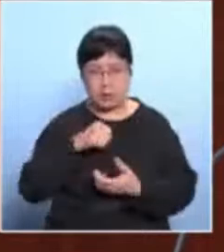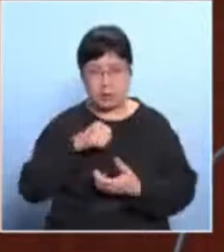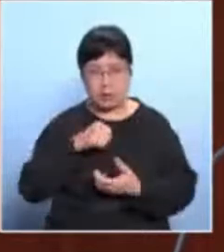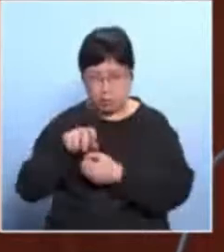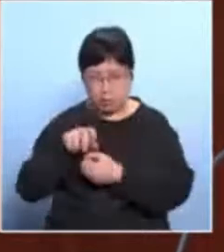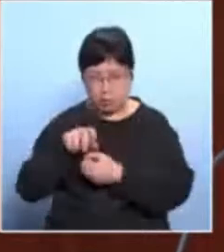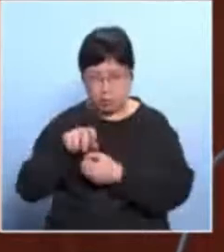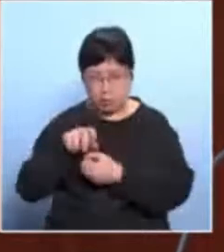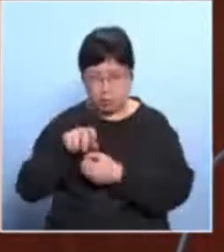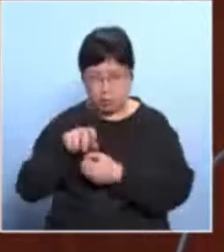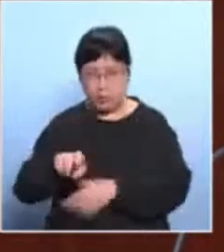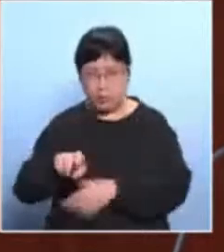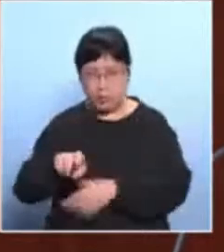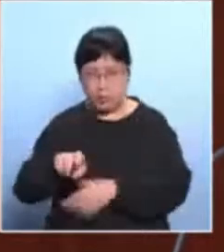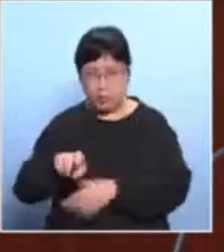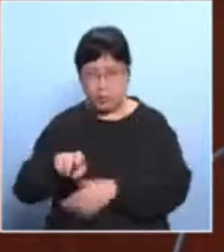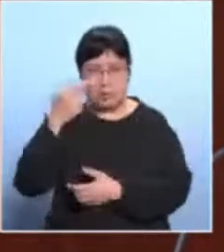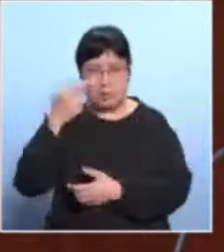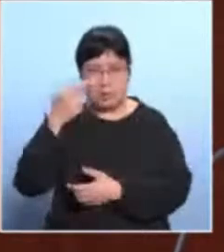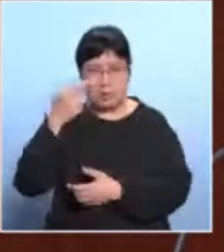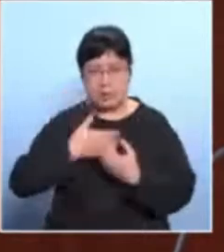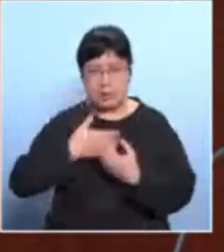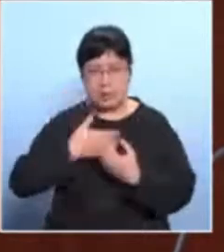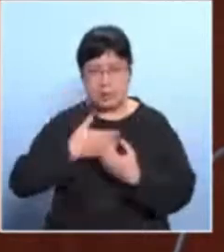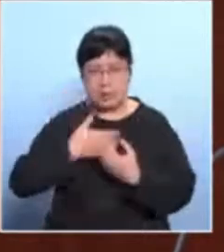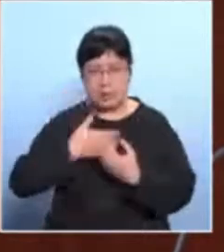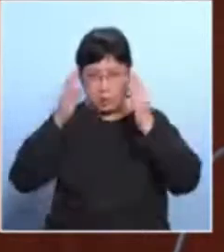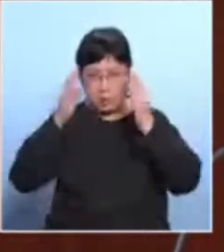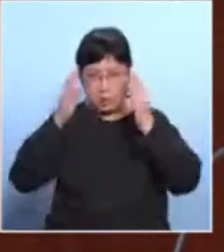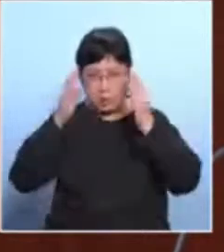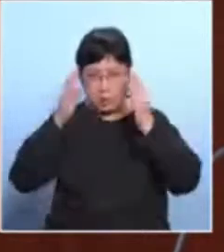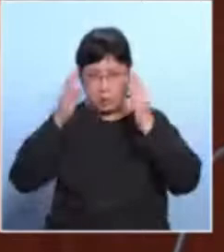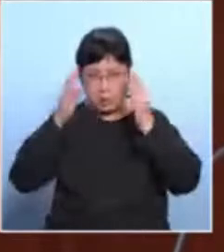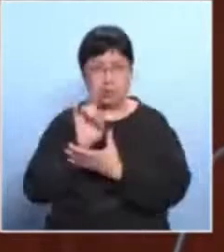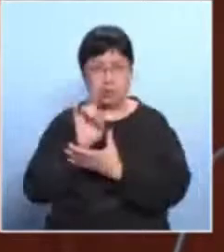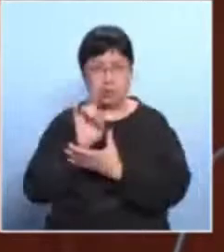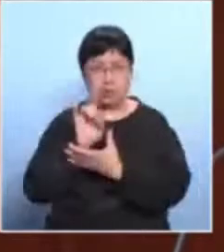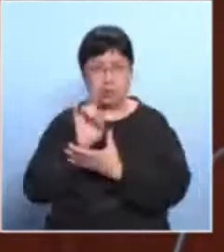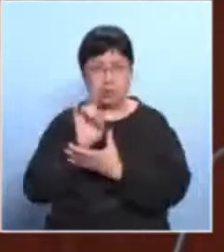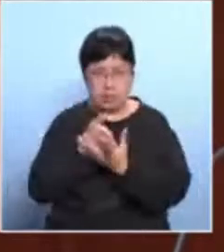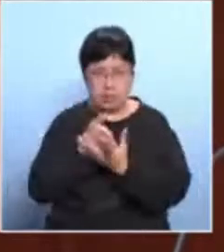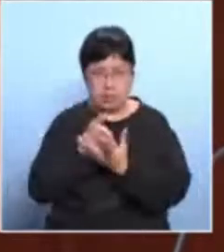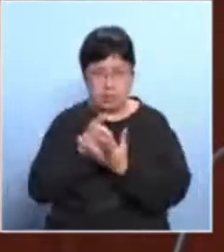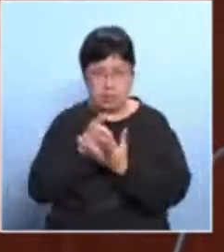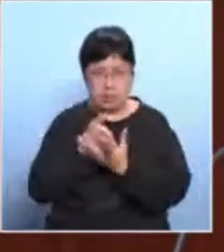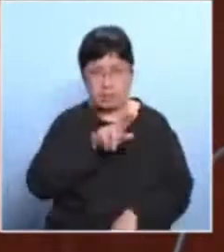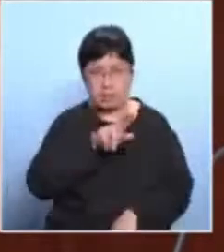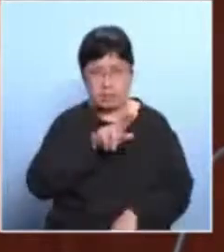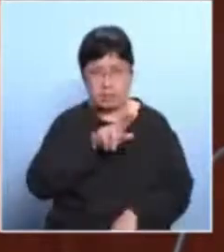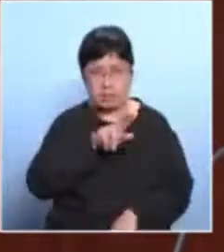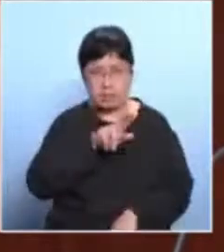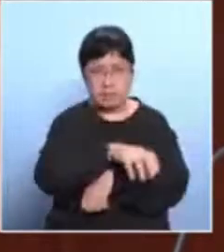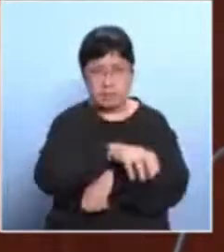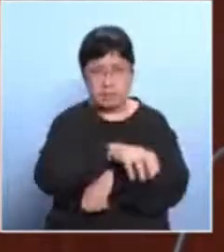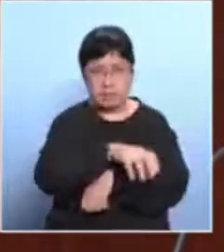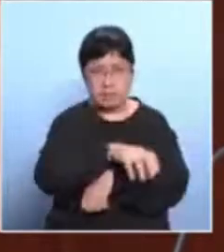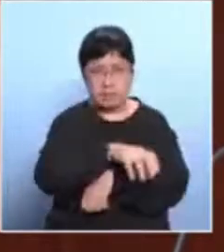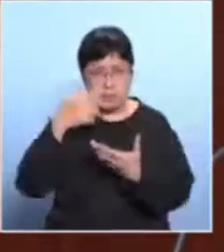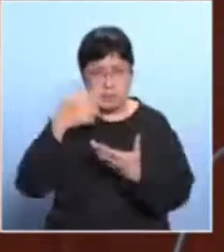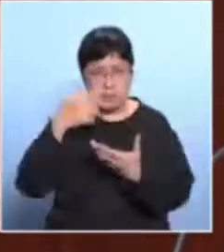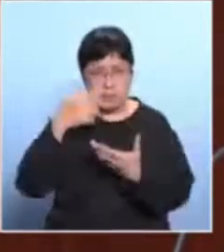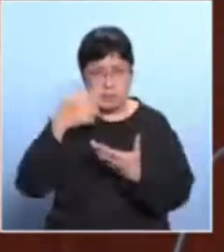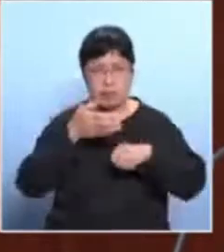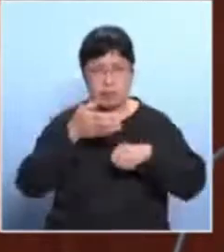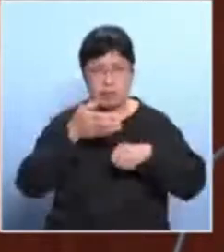and early intervention, and exploring to scale up the training of social workers in community mental health service units to raise